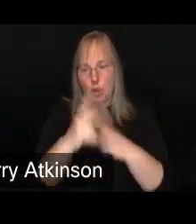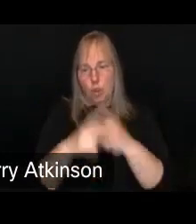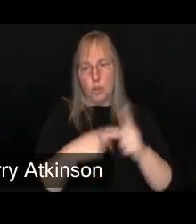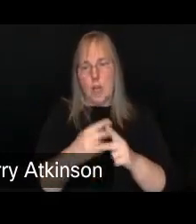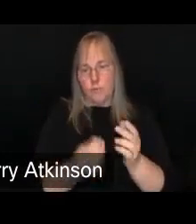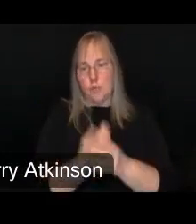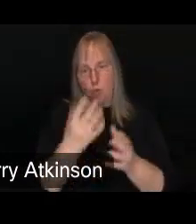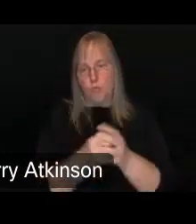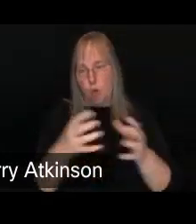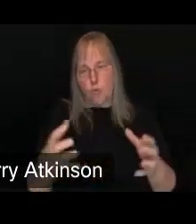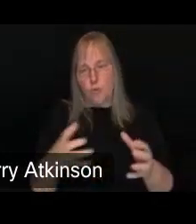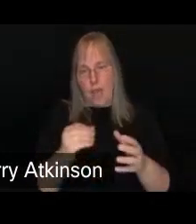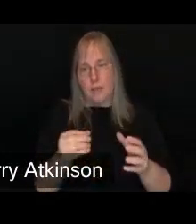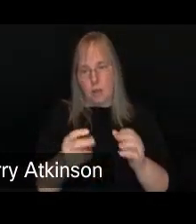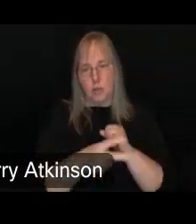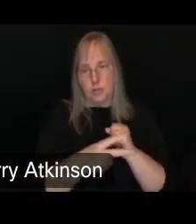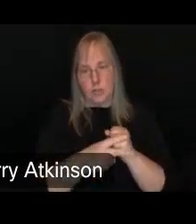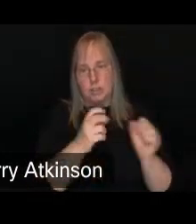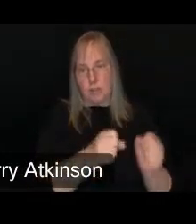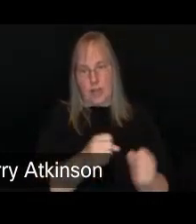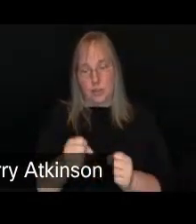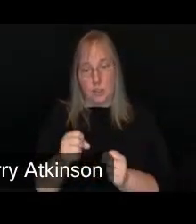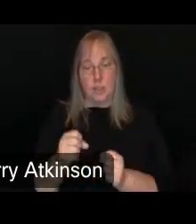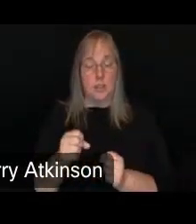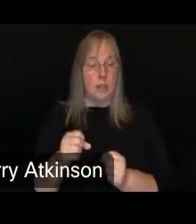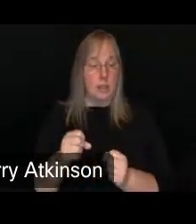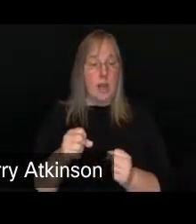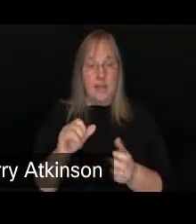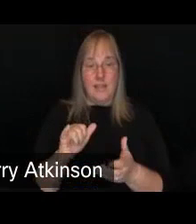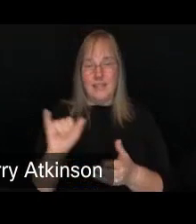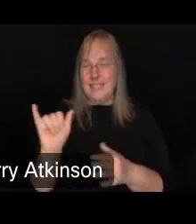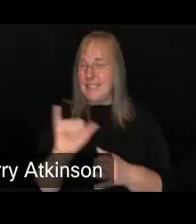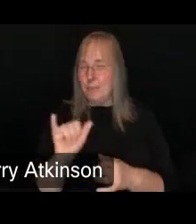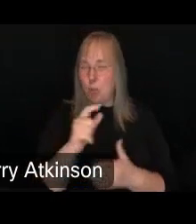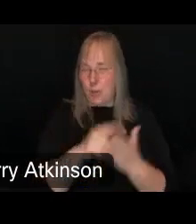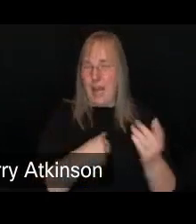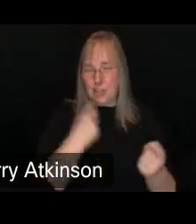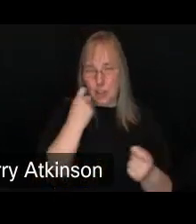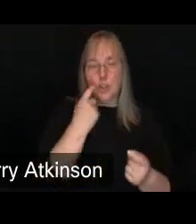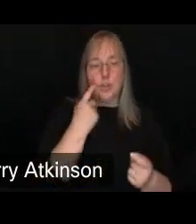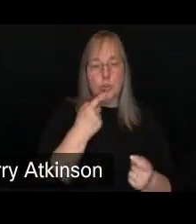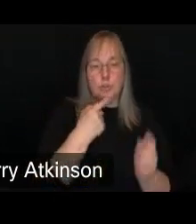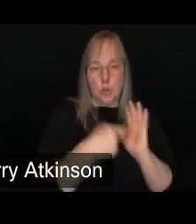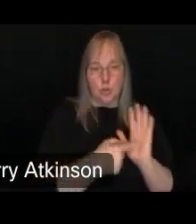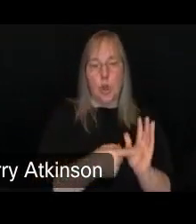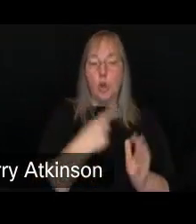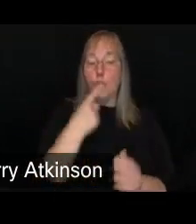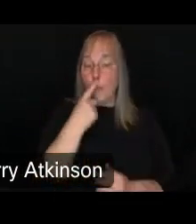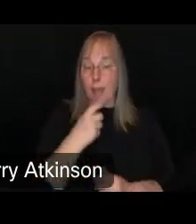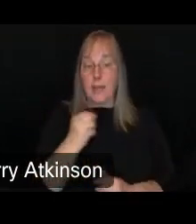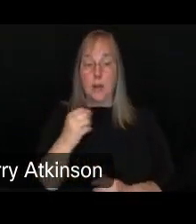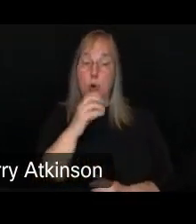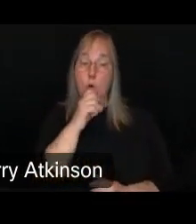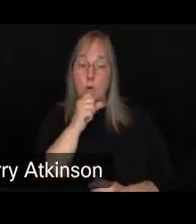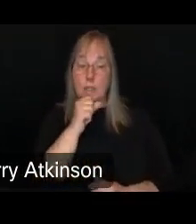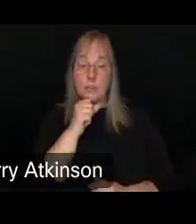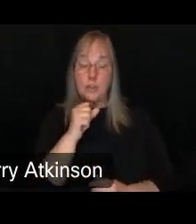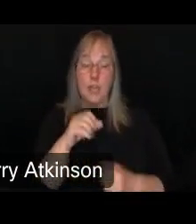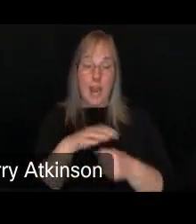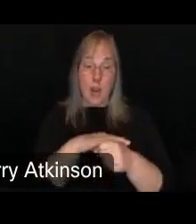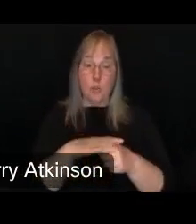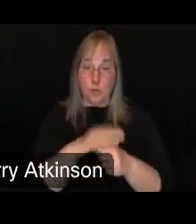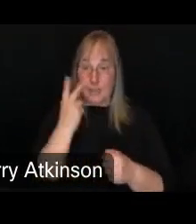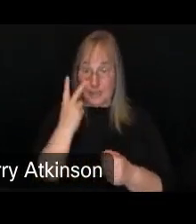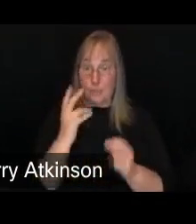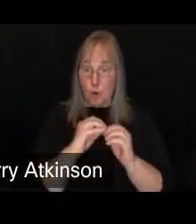area typology framework that I just showed you on the previous slide. So these red and orange areas, you can see them a bit more clearly. Those are the